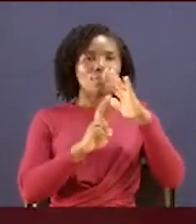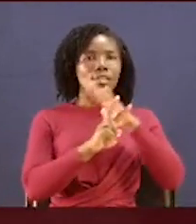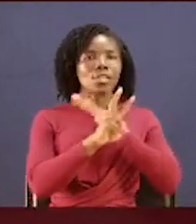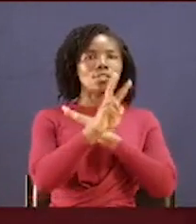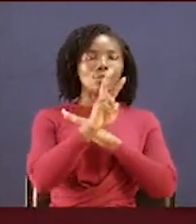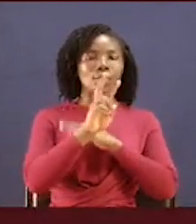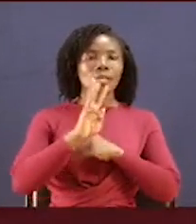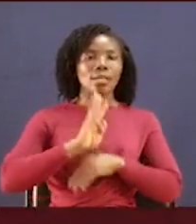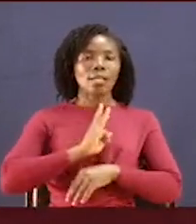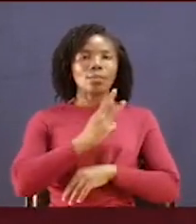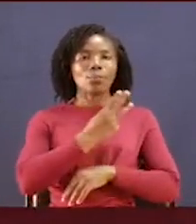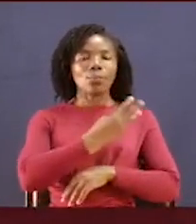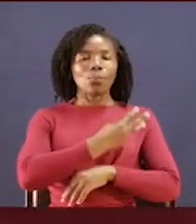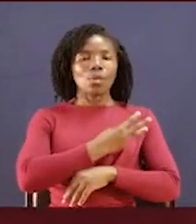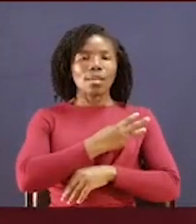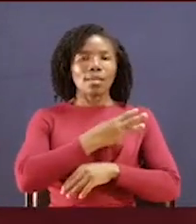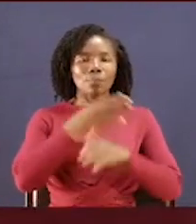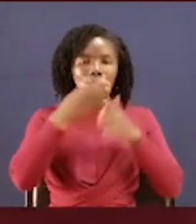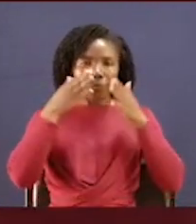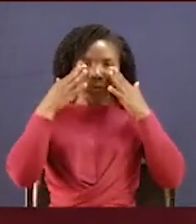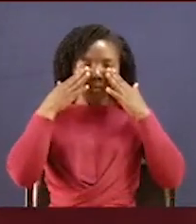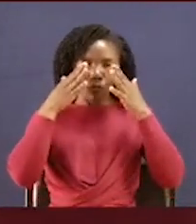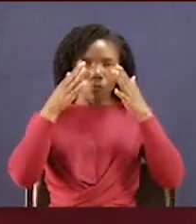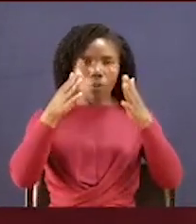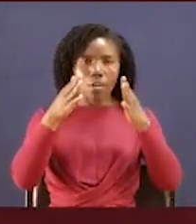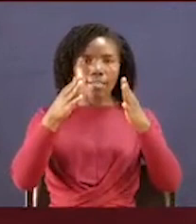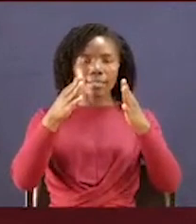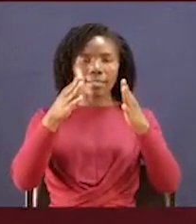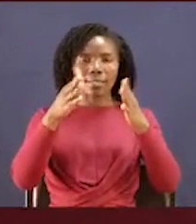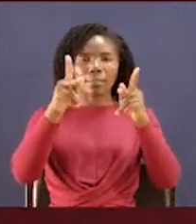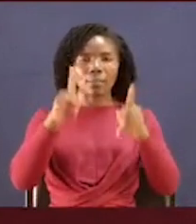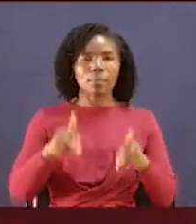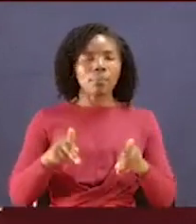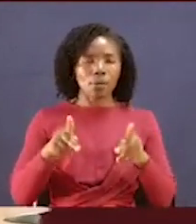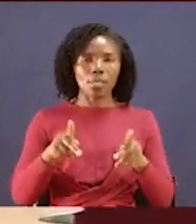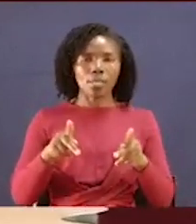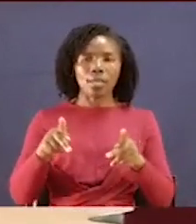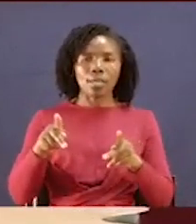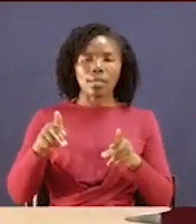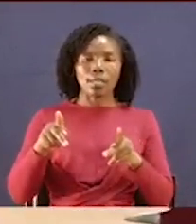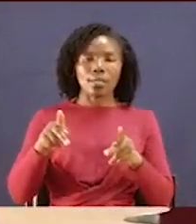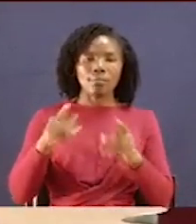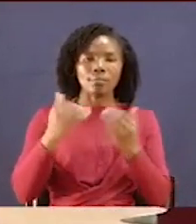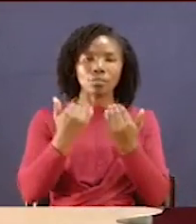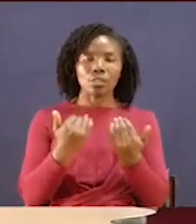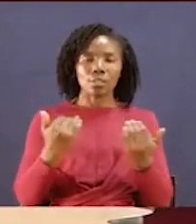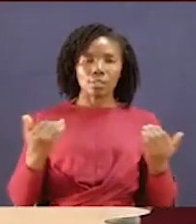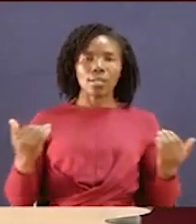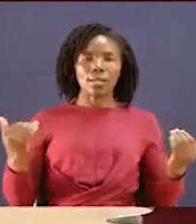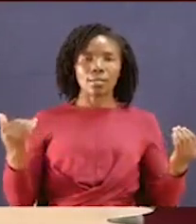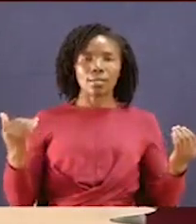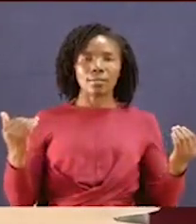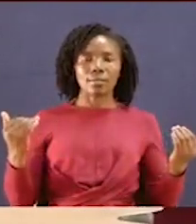we look at people. Look at demographics. Look at people, the children